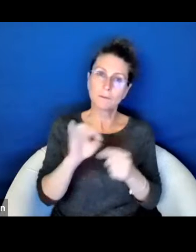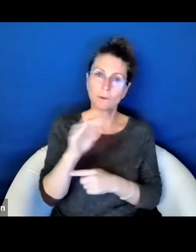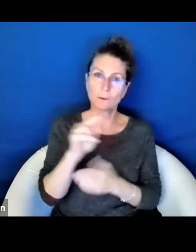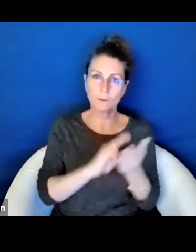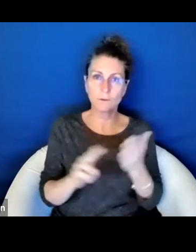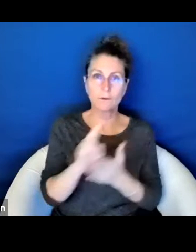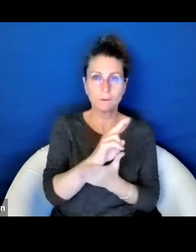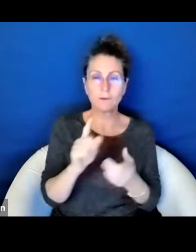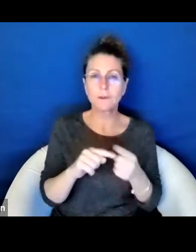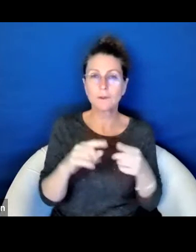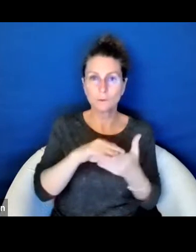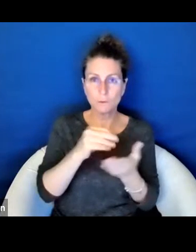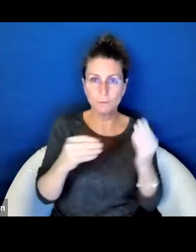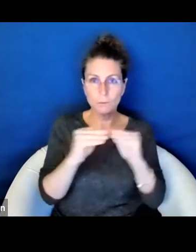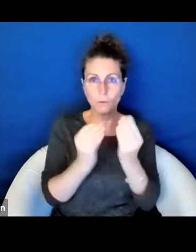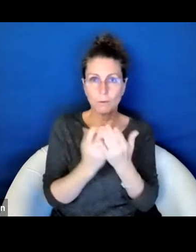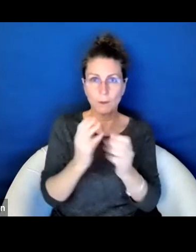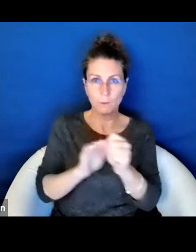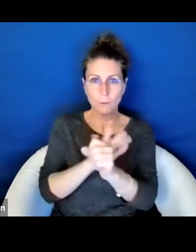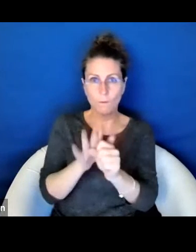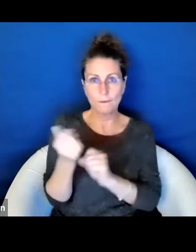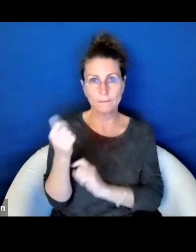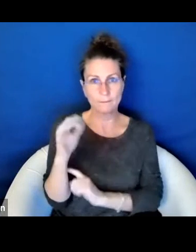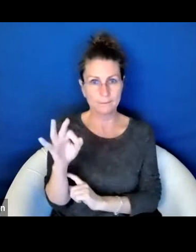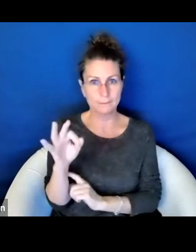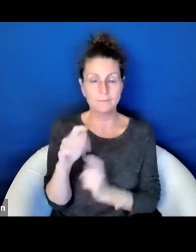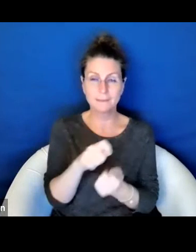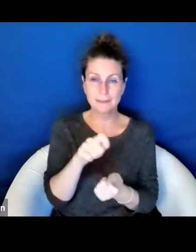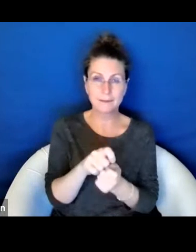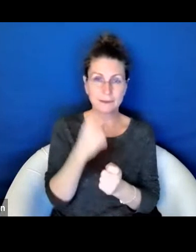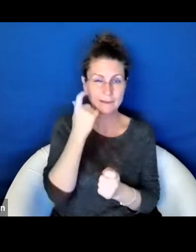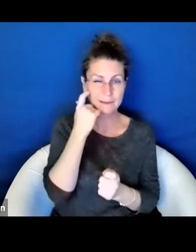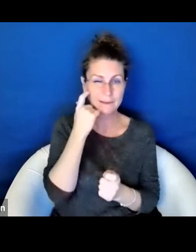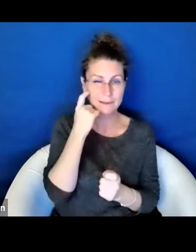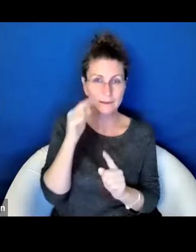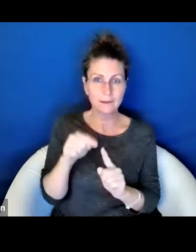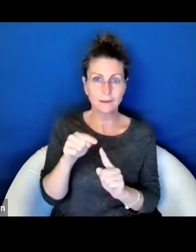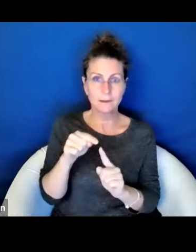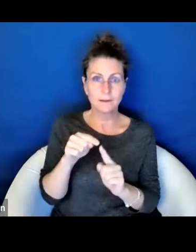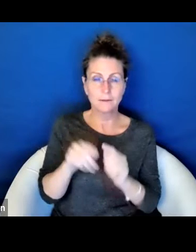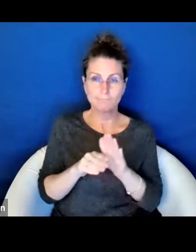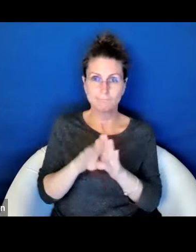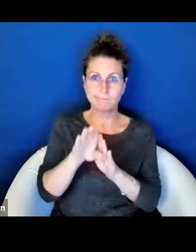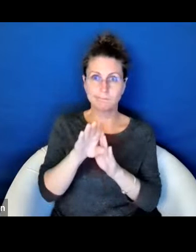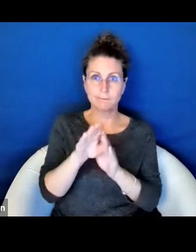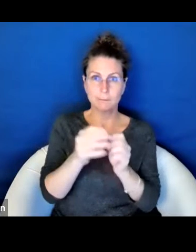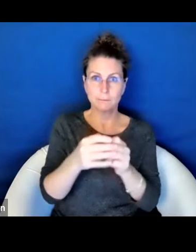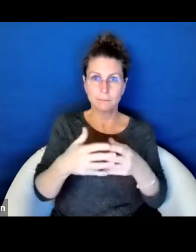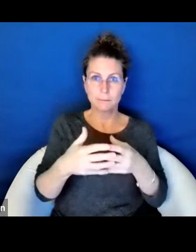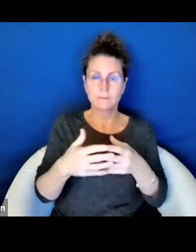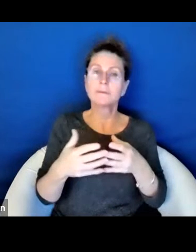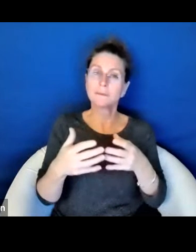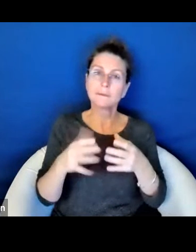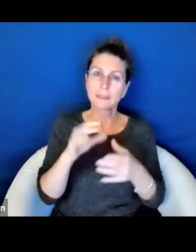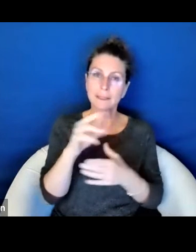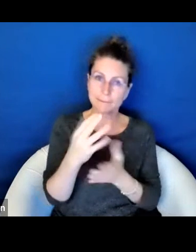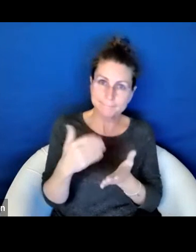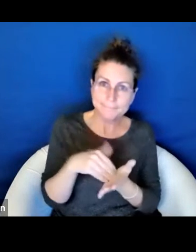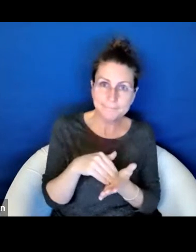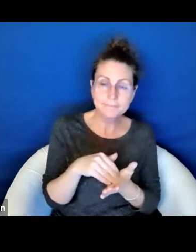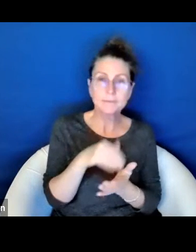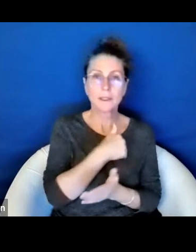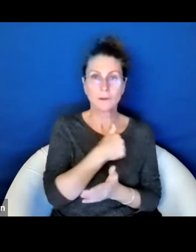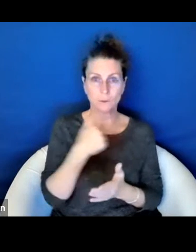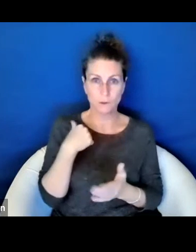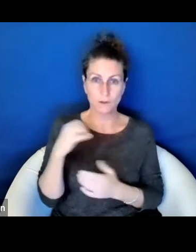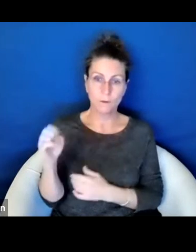more about COVID-19, particularly given the recent rise in cases in Ontario and Toronto's return